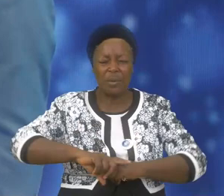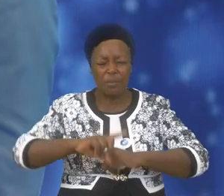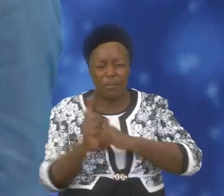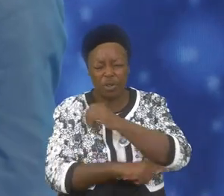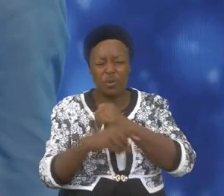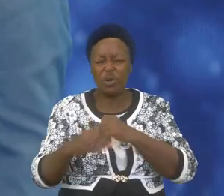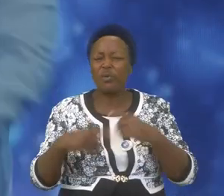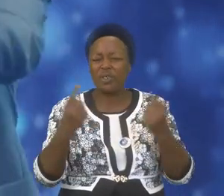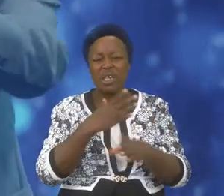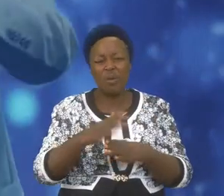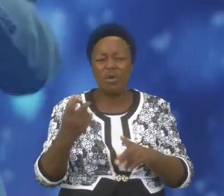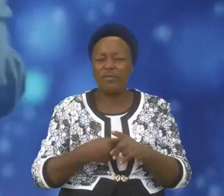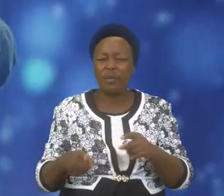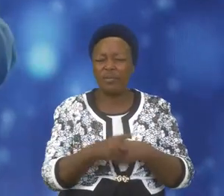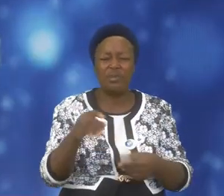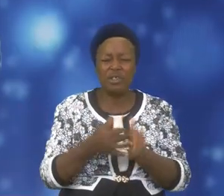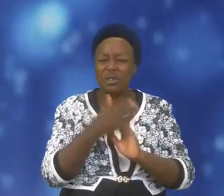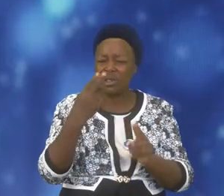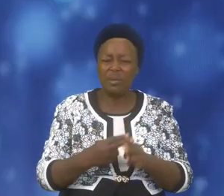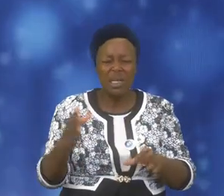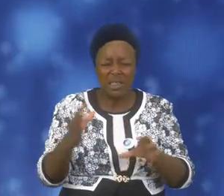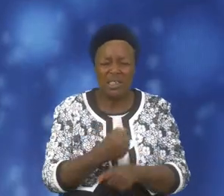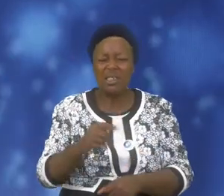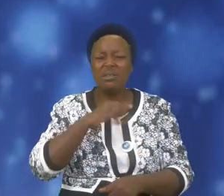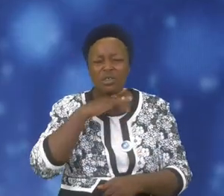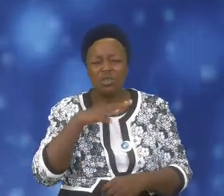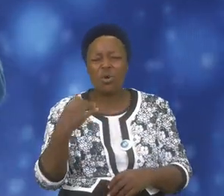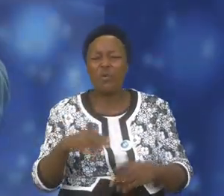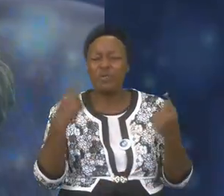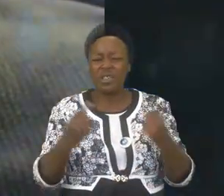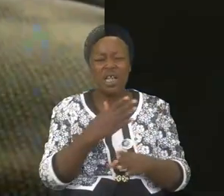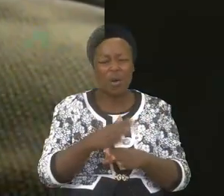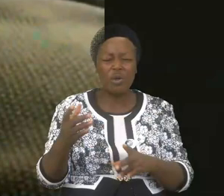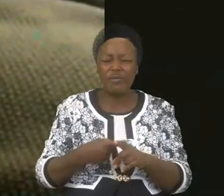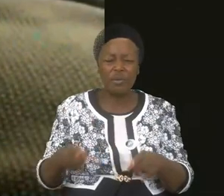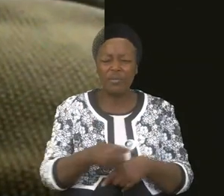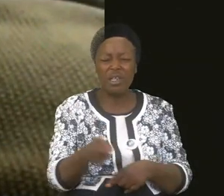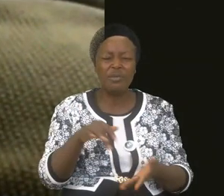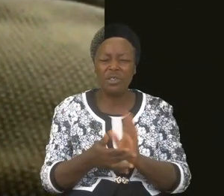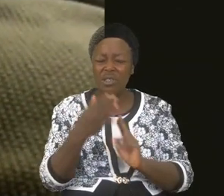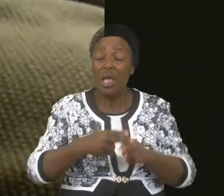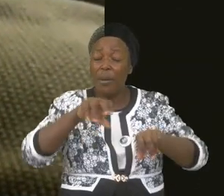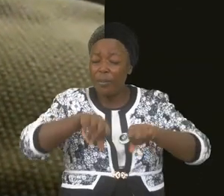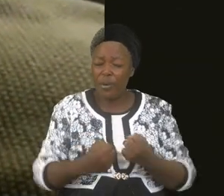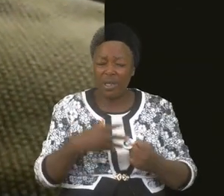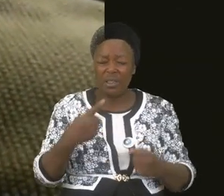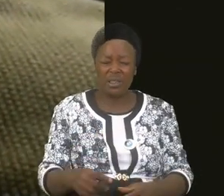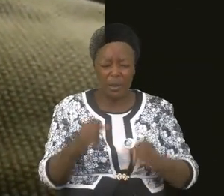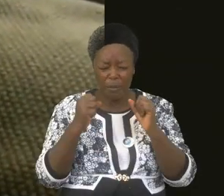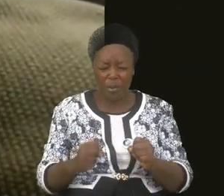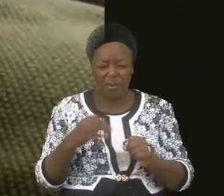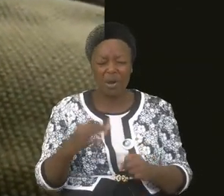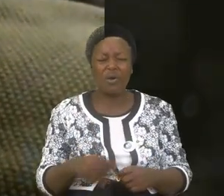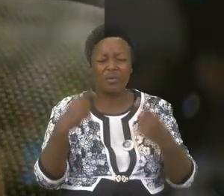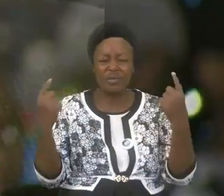sin away from them. Break the power of sin out of their lives in